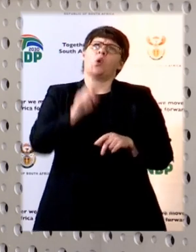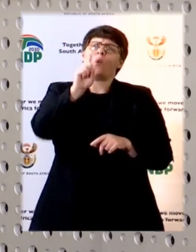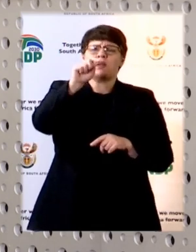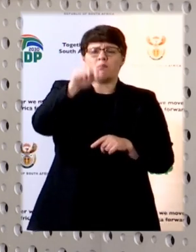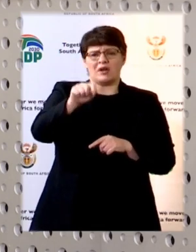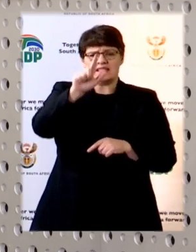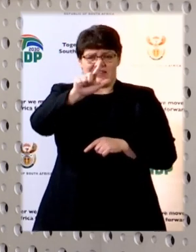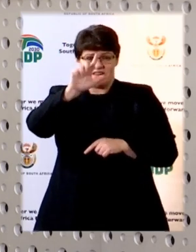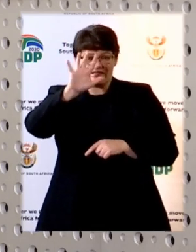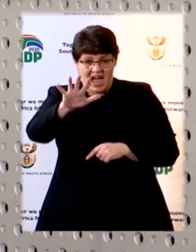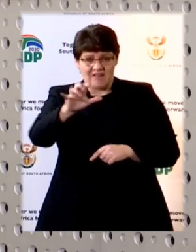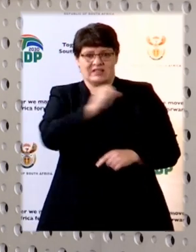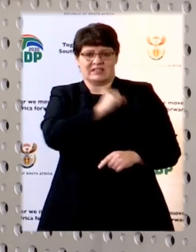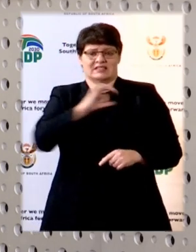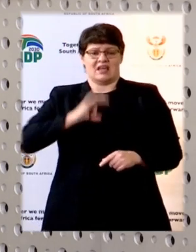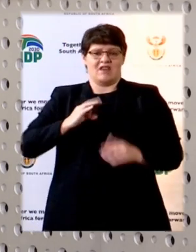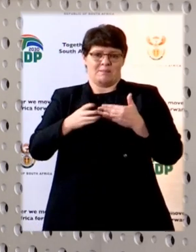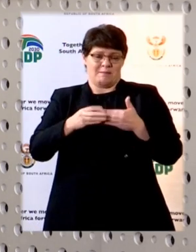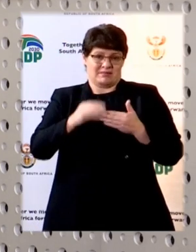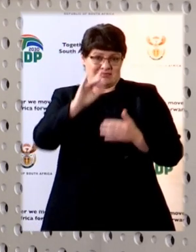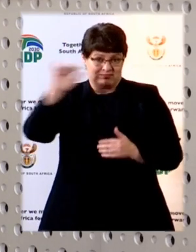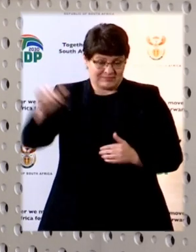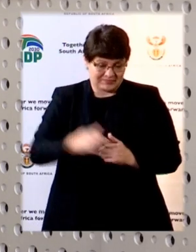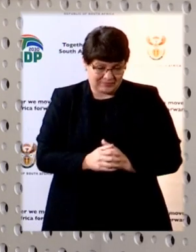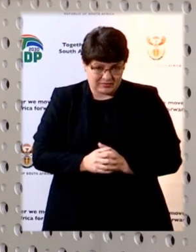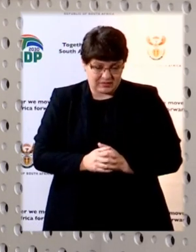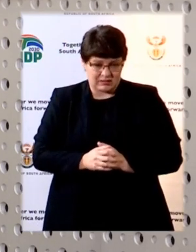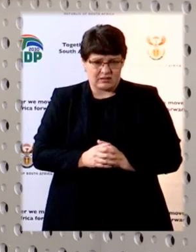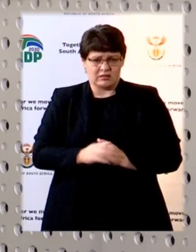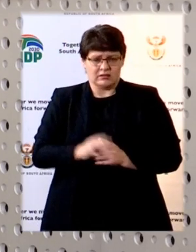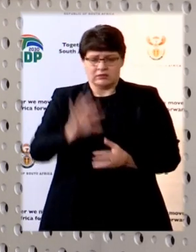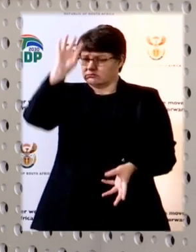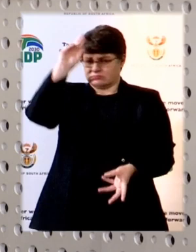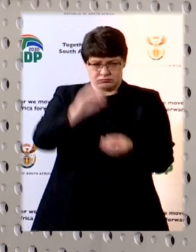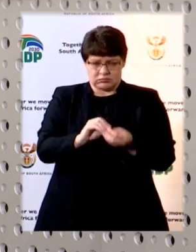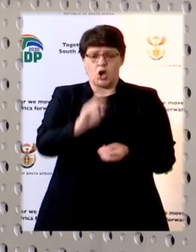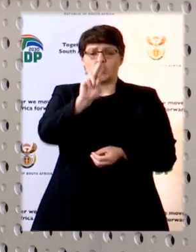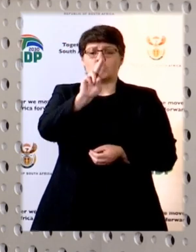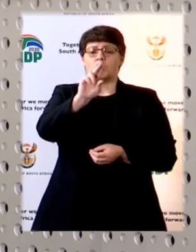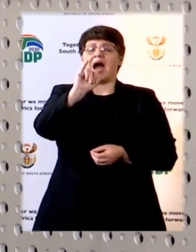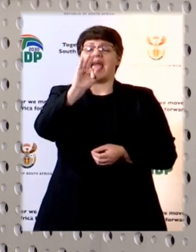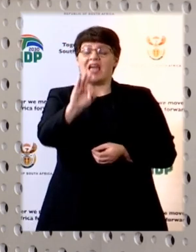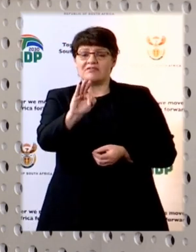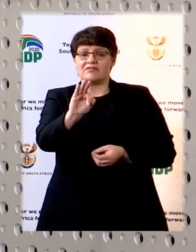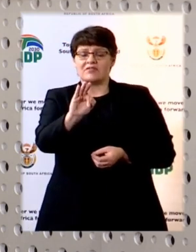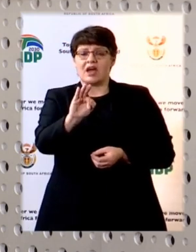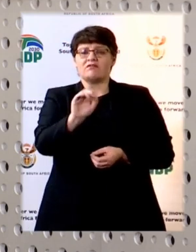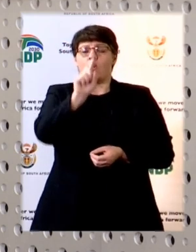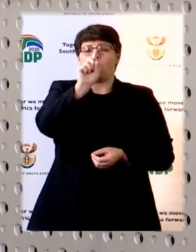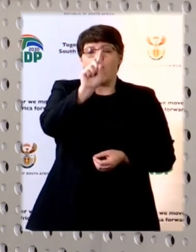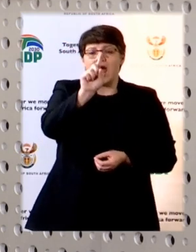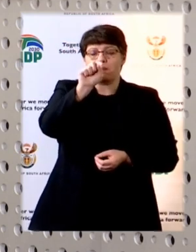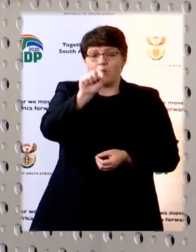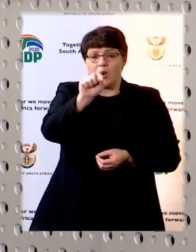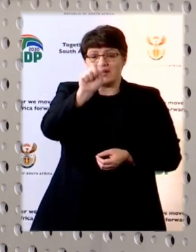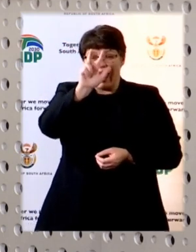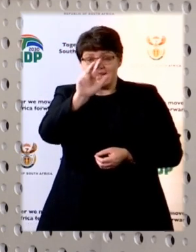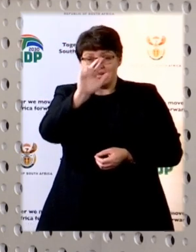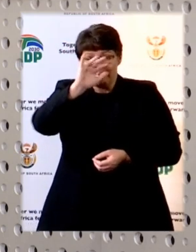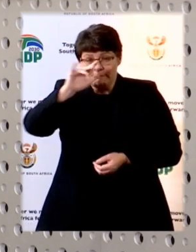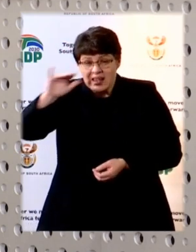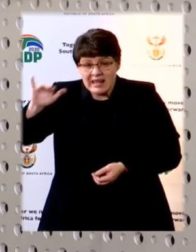million employees. In total, the UIF has over 1.8 million employers